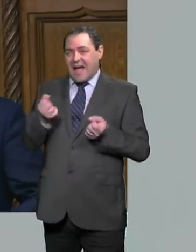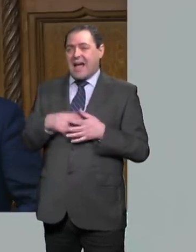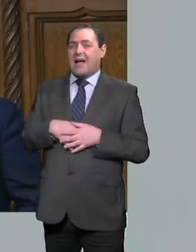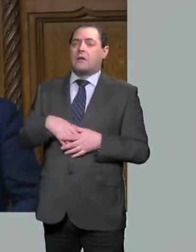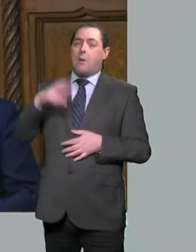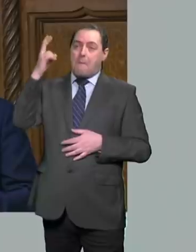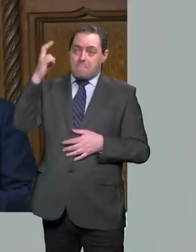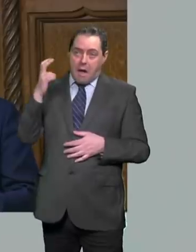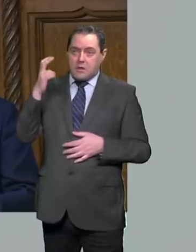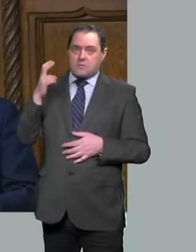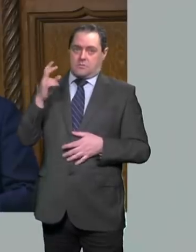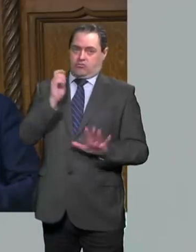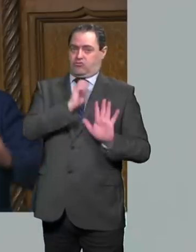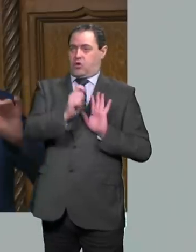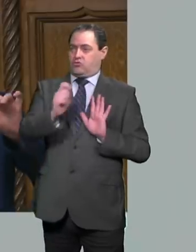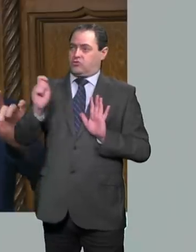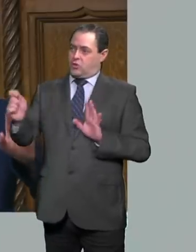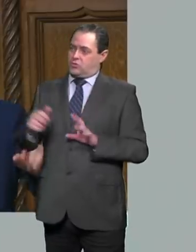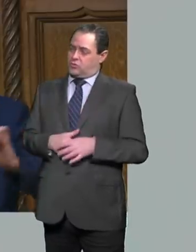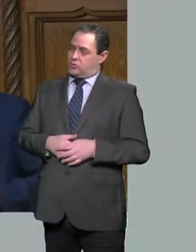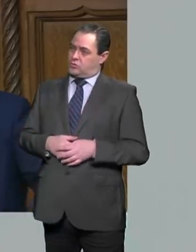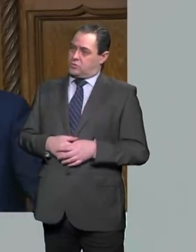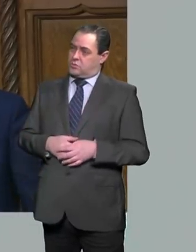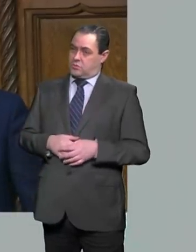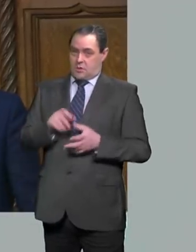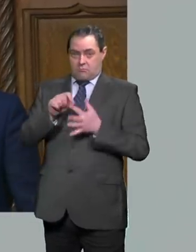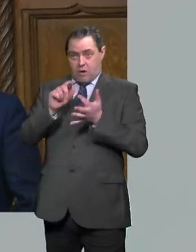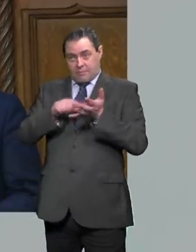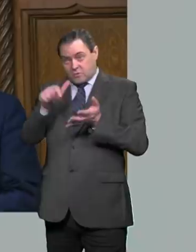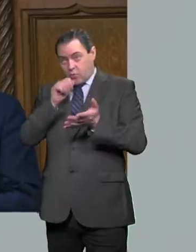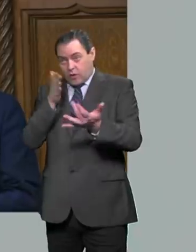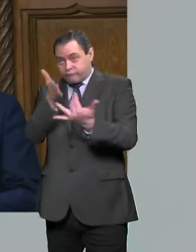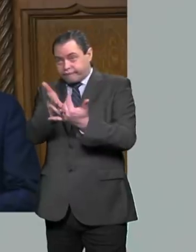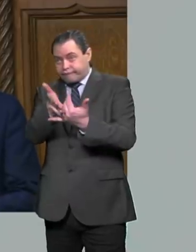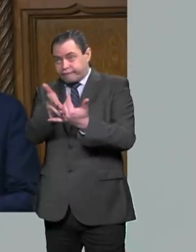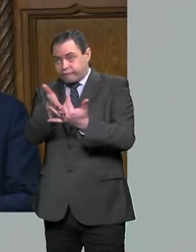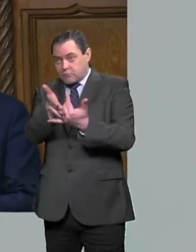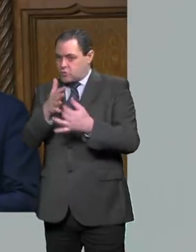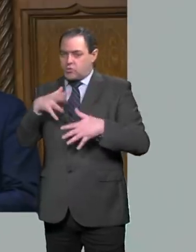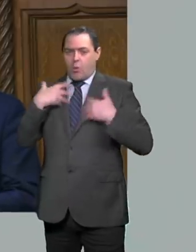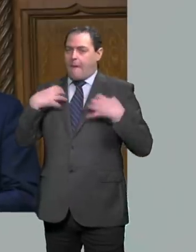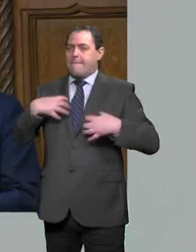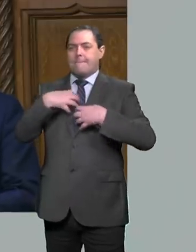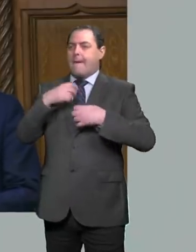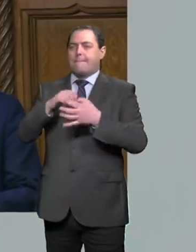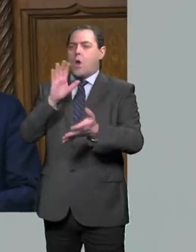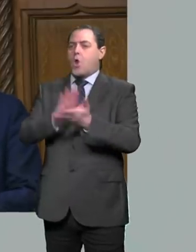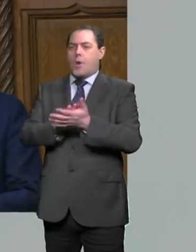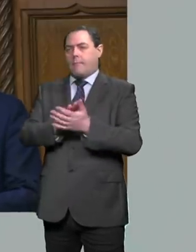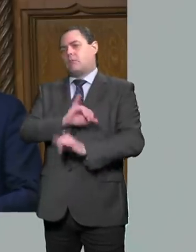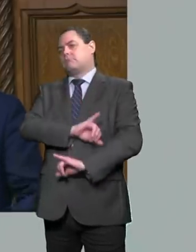buses will be caught by it. Typical Labour. Will the PM intervene to prevent Mayor Burnham from inflicting